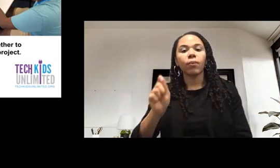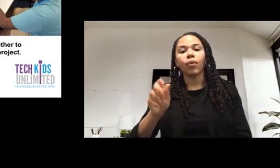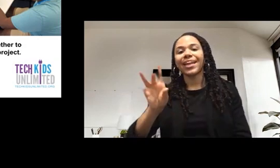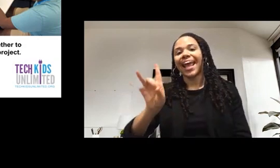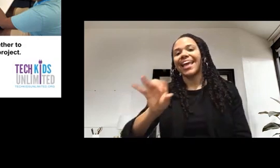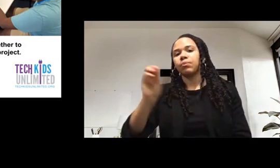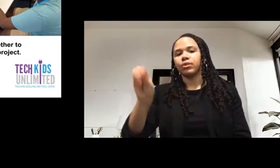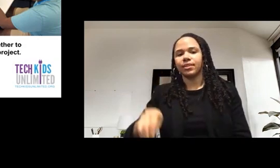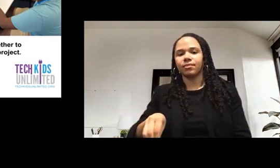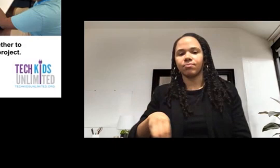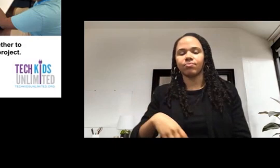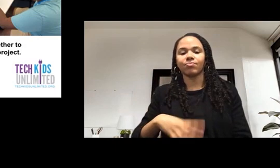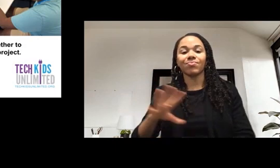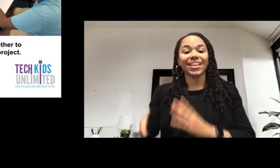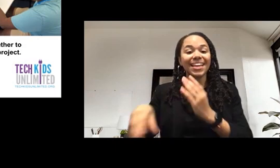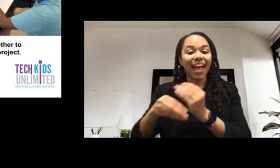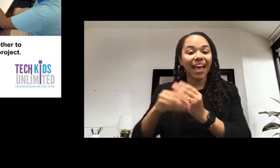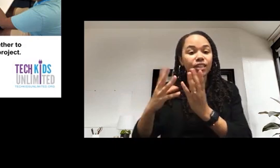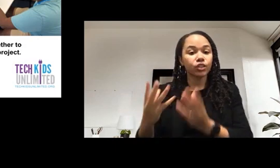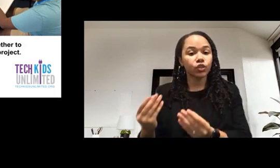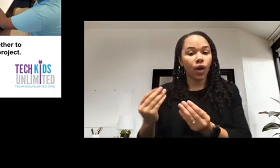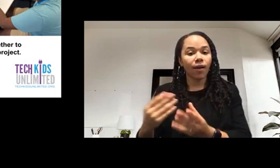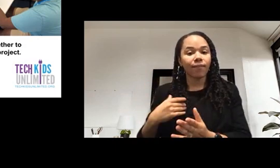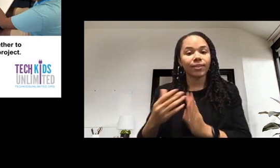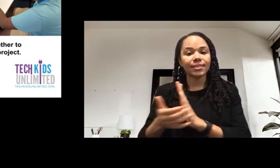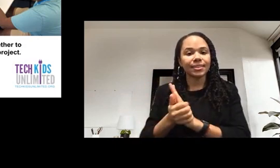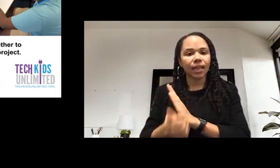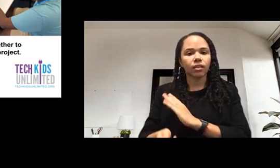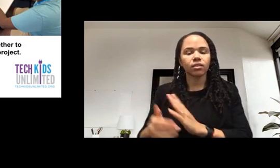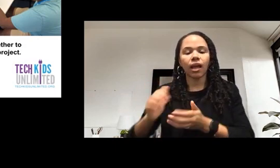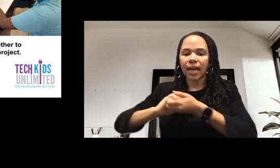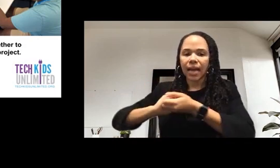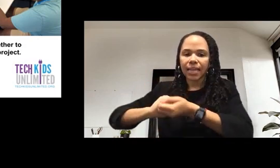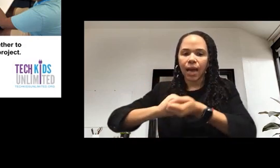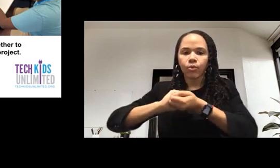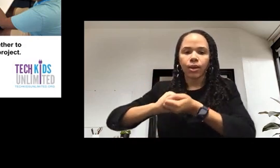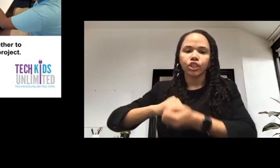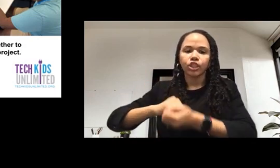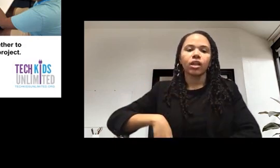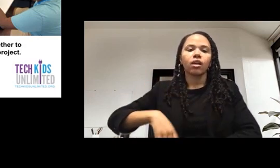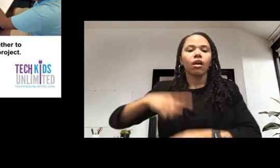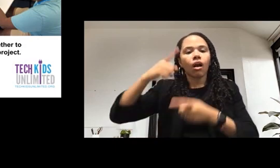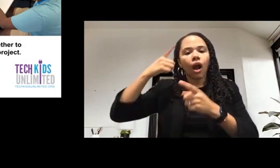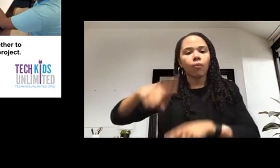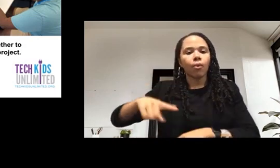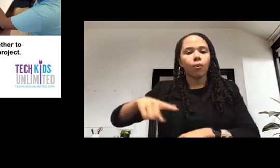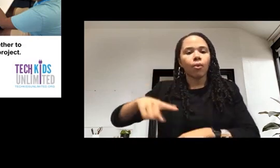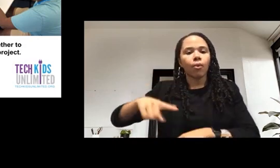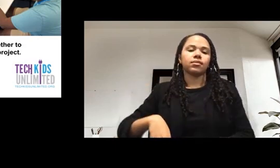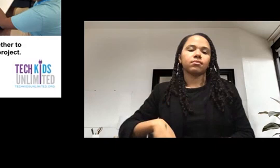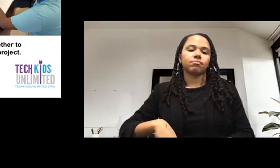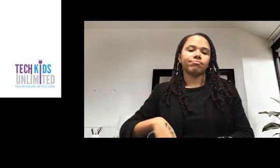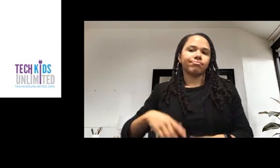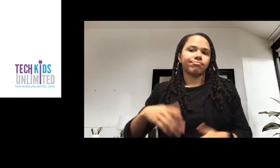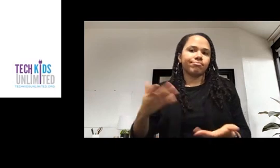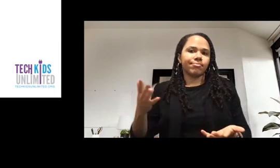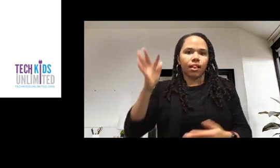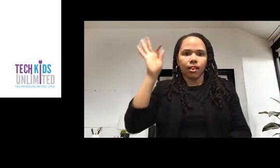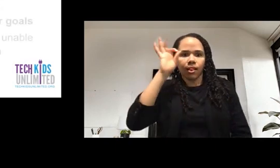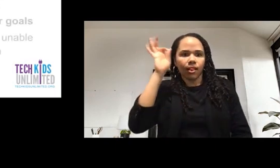also they added 2 soft skills, which was collaboration and compromise. They had no idea about